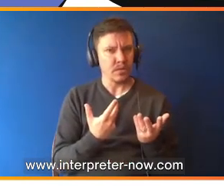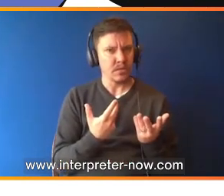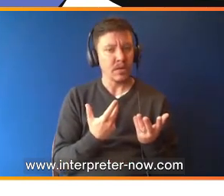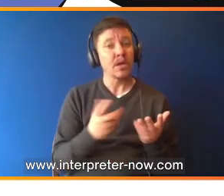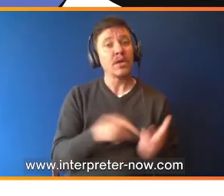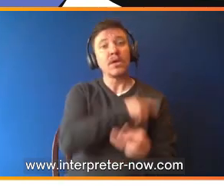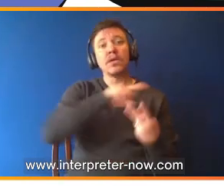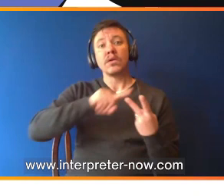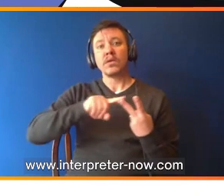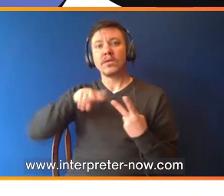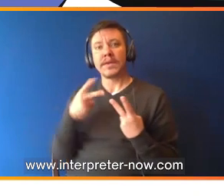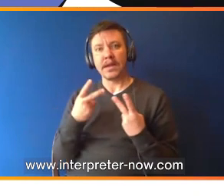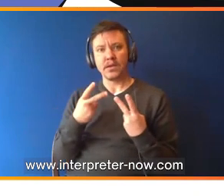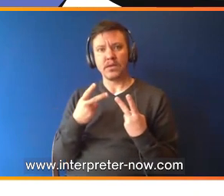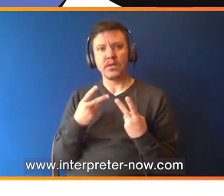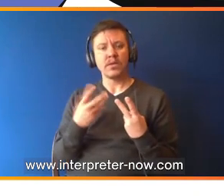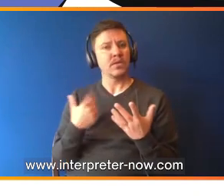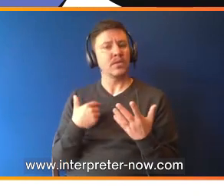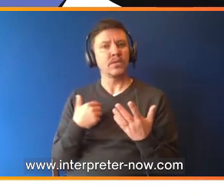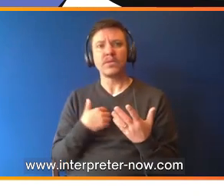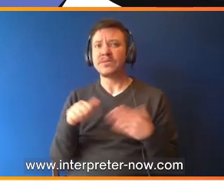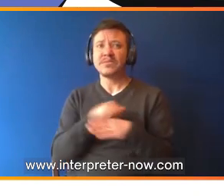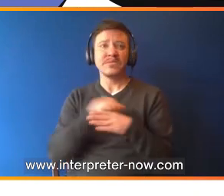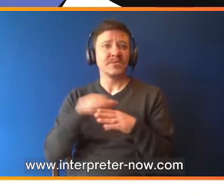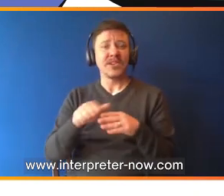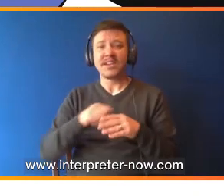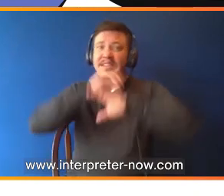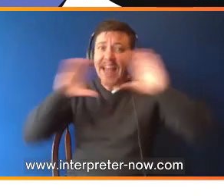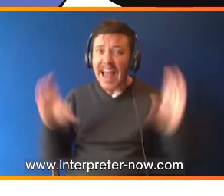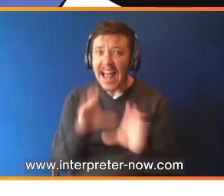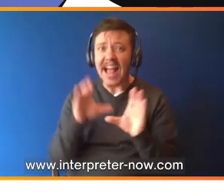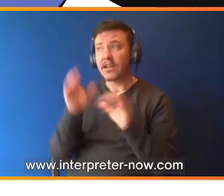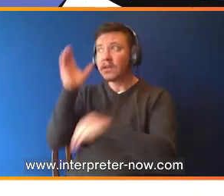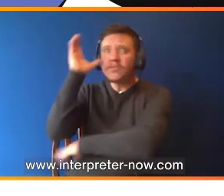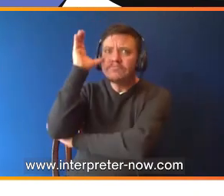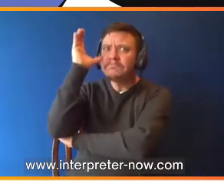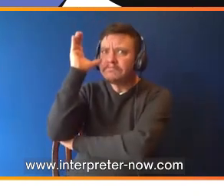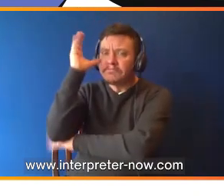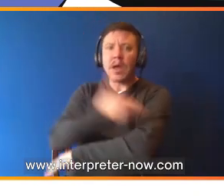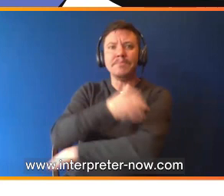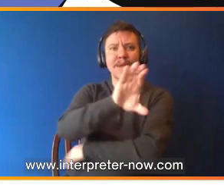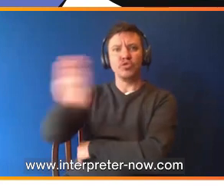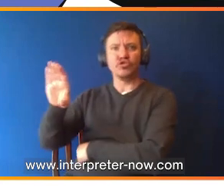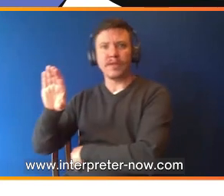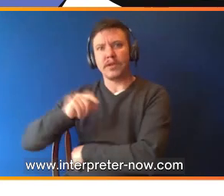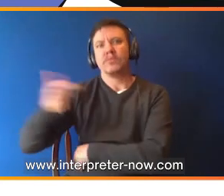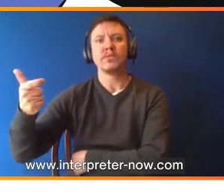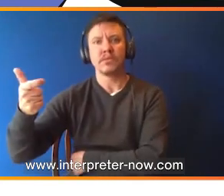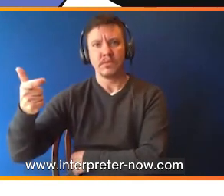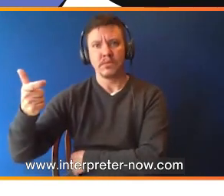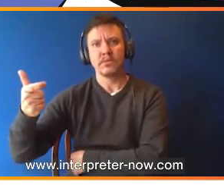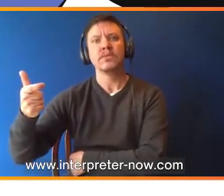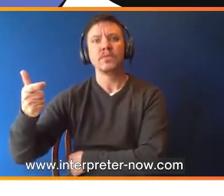are represented and all of the, you know, questions that cascade from that. And then on the other side is just practicing that active